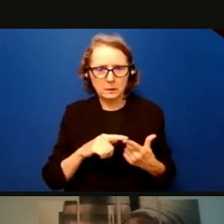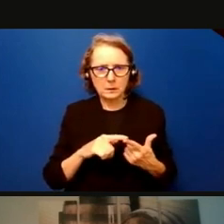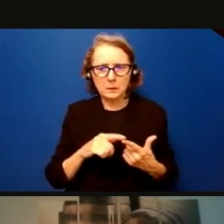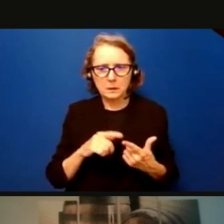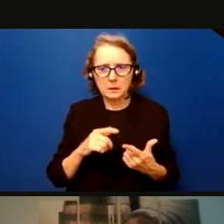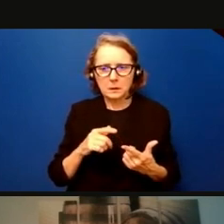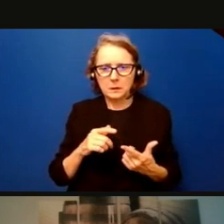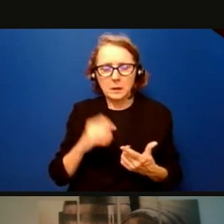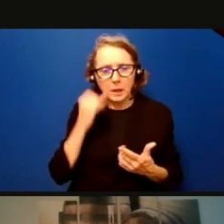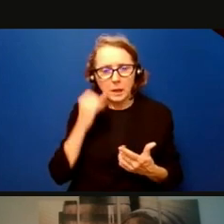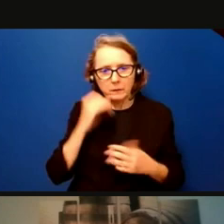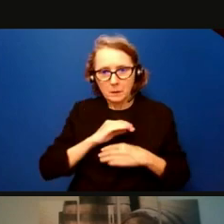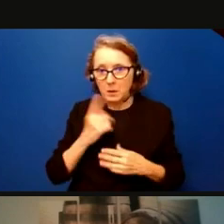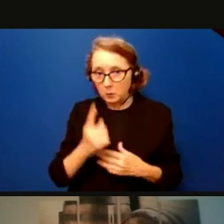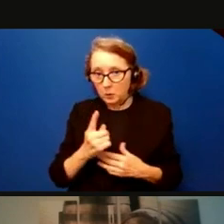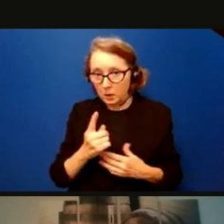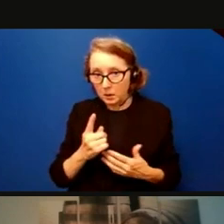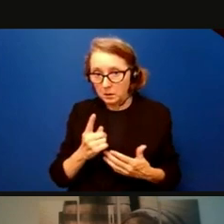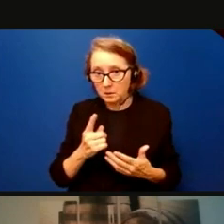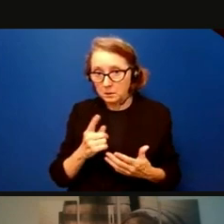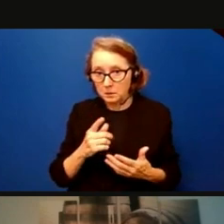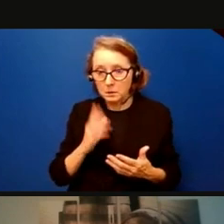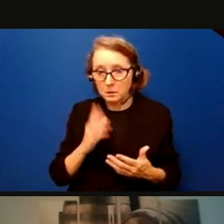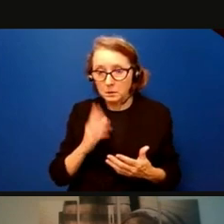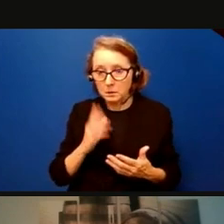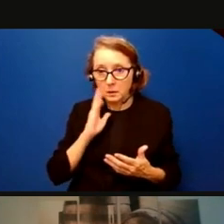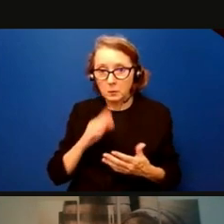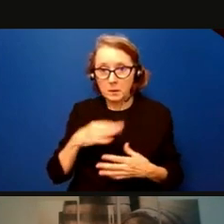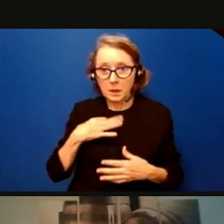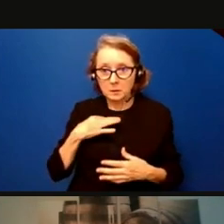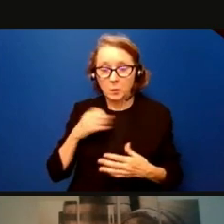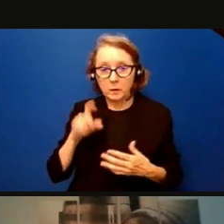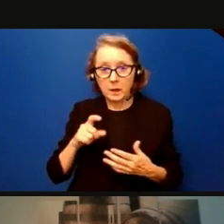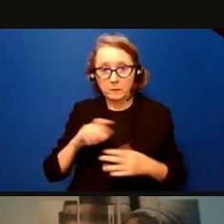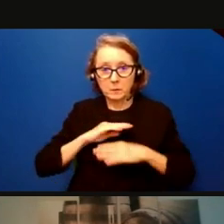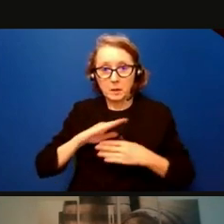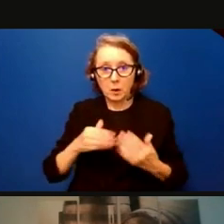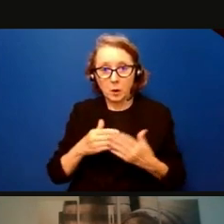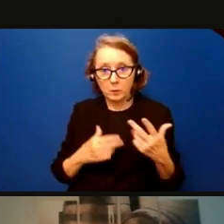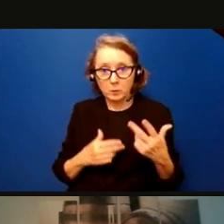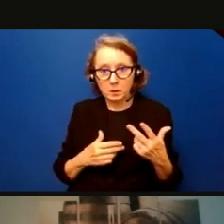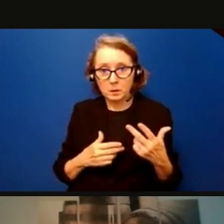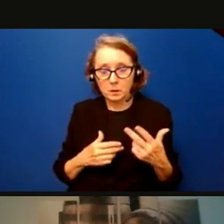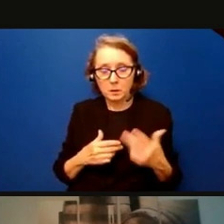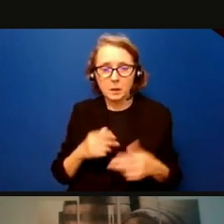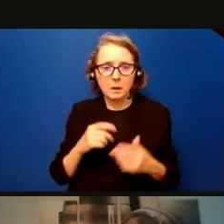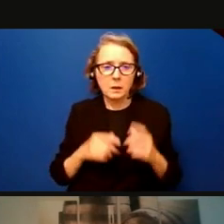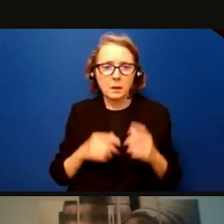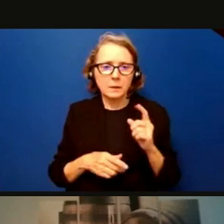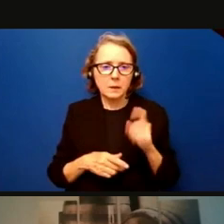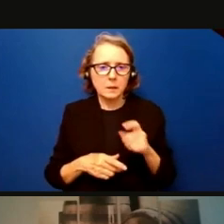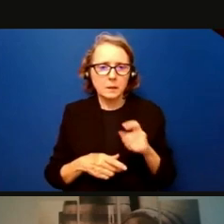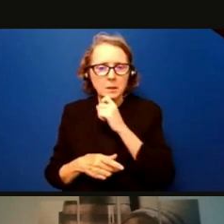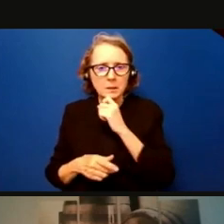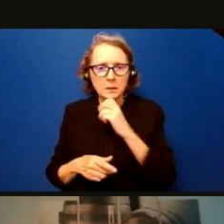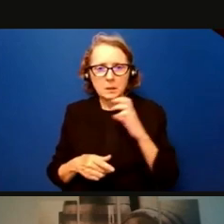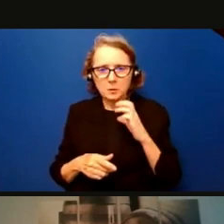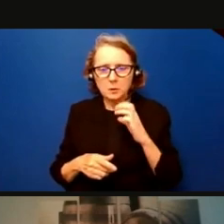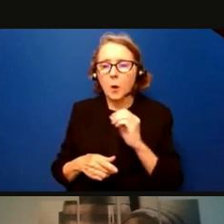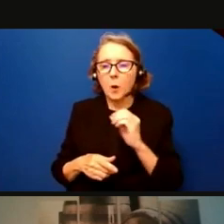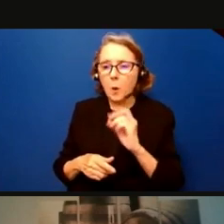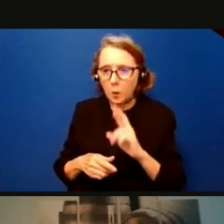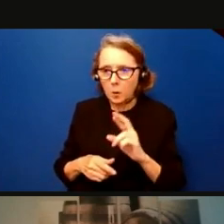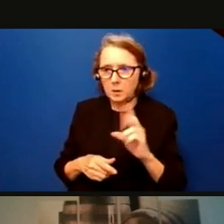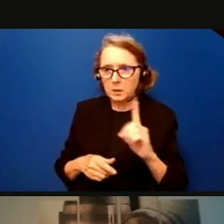as they meet one of those criteria, they would be eligible, or they have to meet all three? They need to be senior or